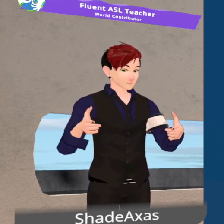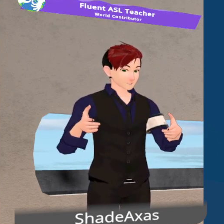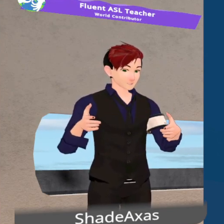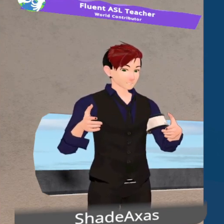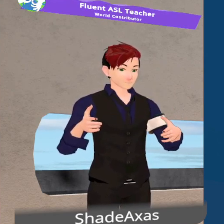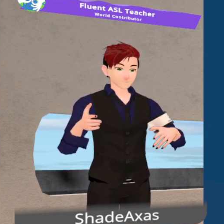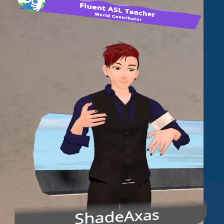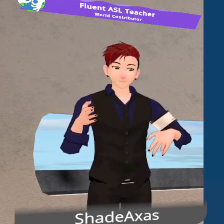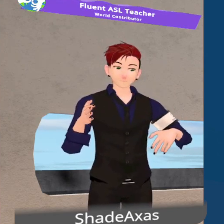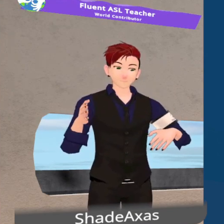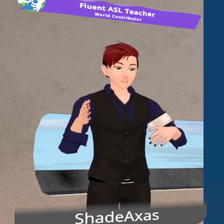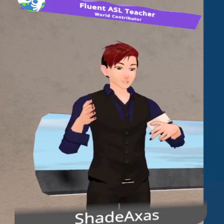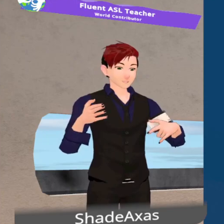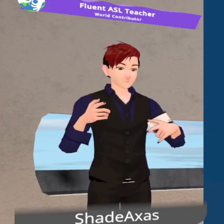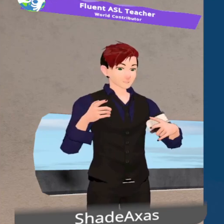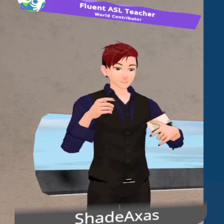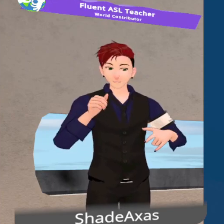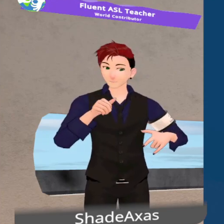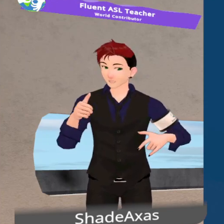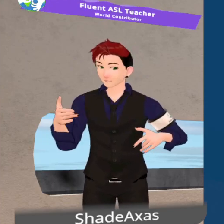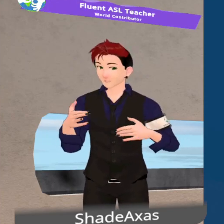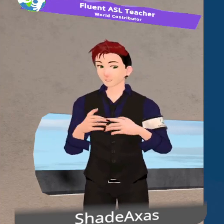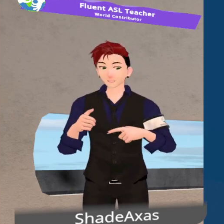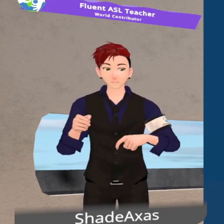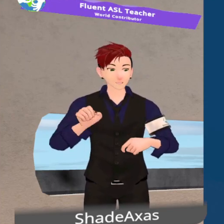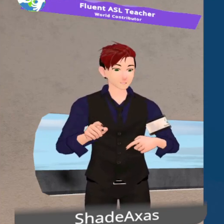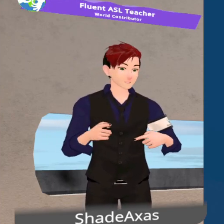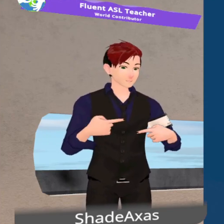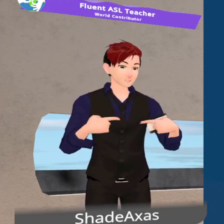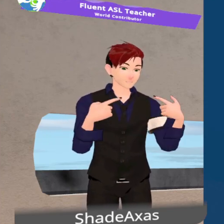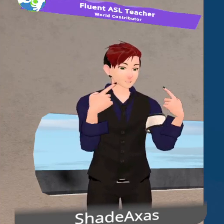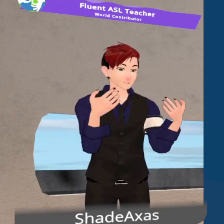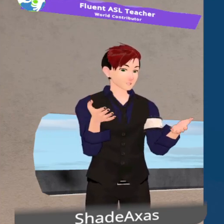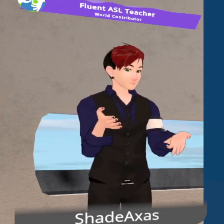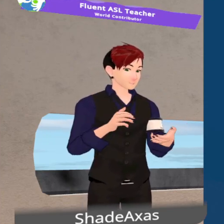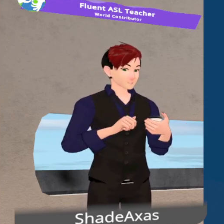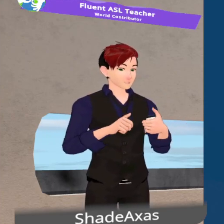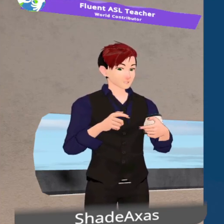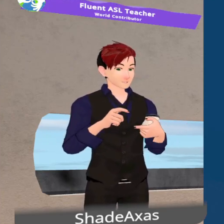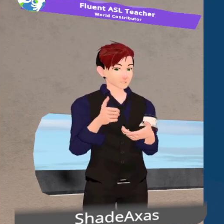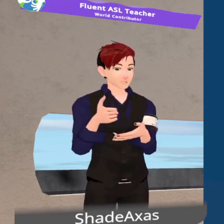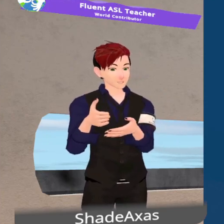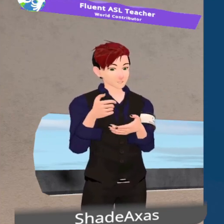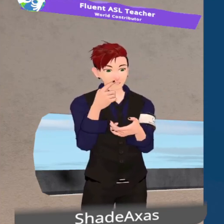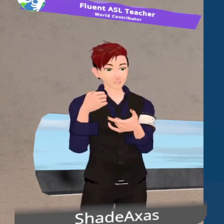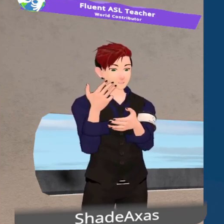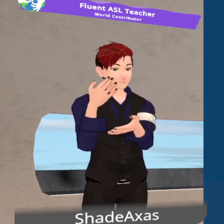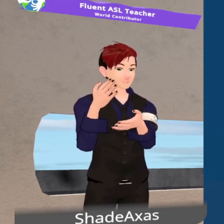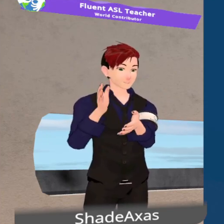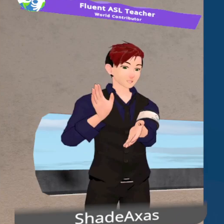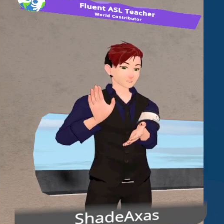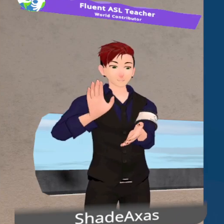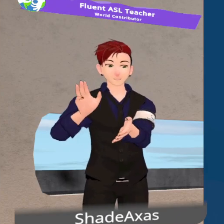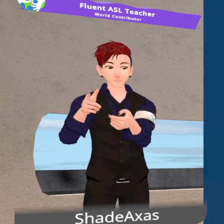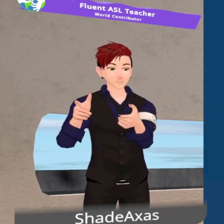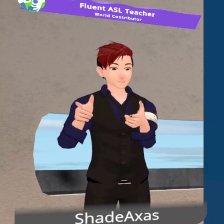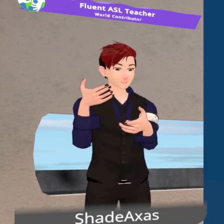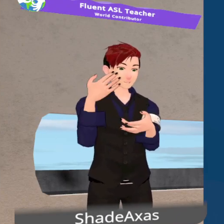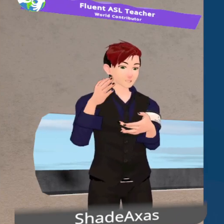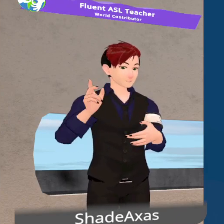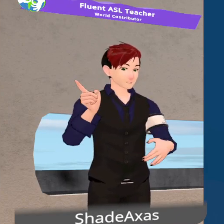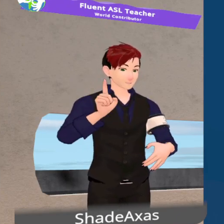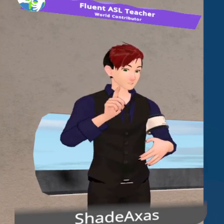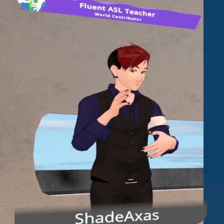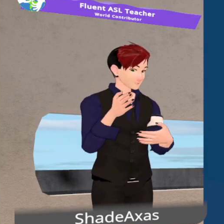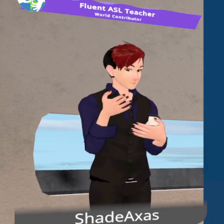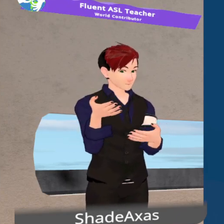country's sign language. If it's another country other than ASL, I really don't know how to help because I don't know that